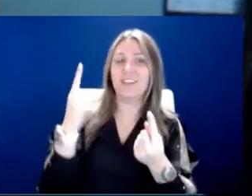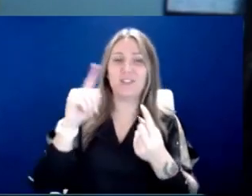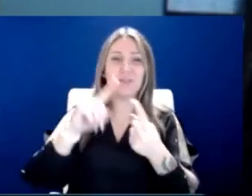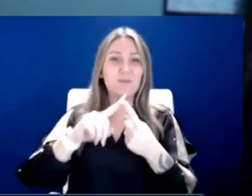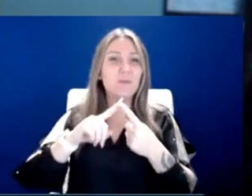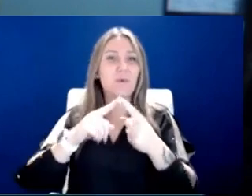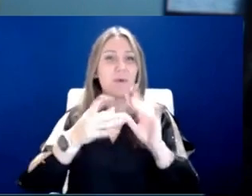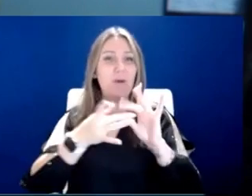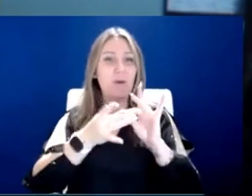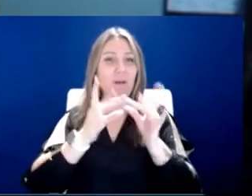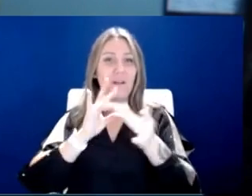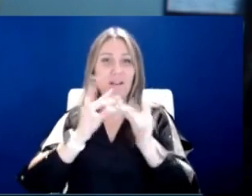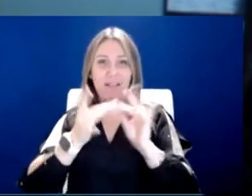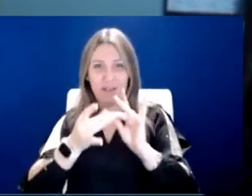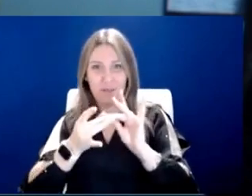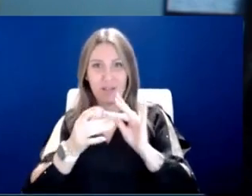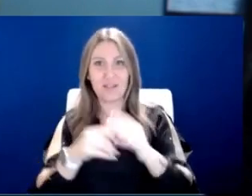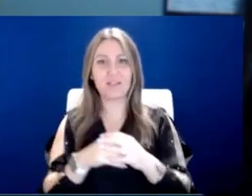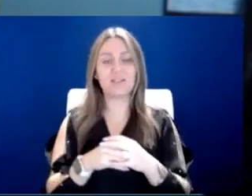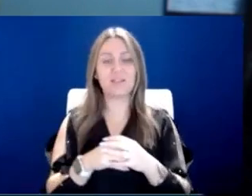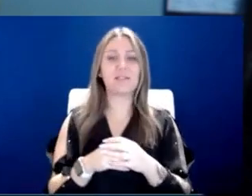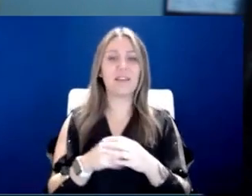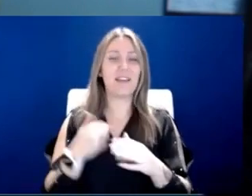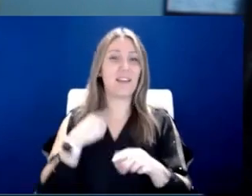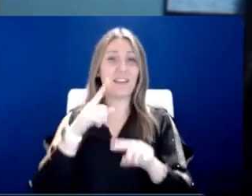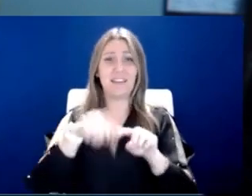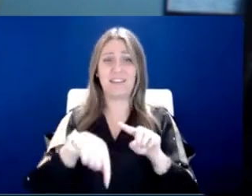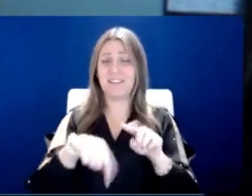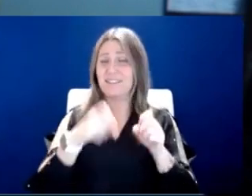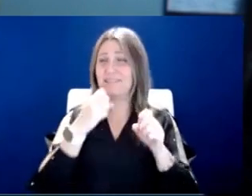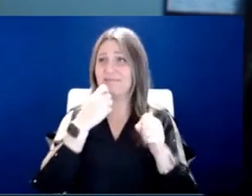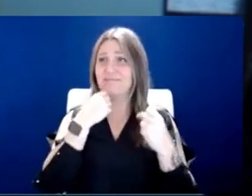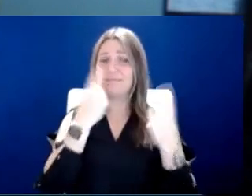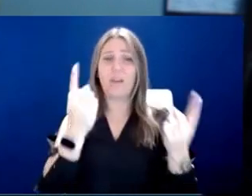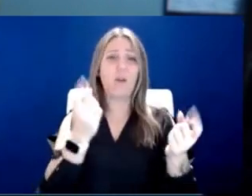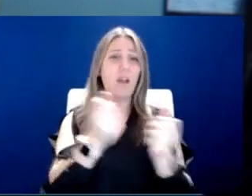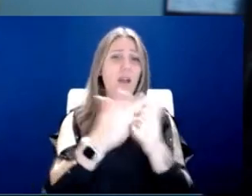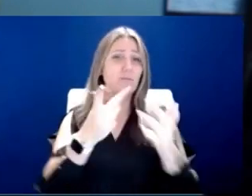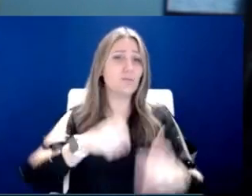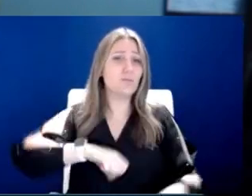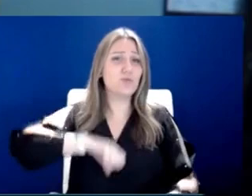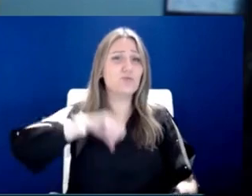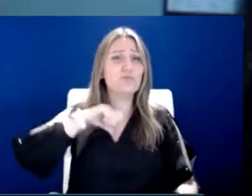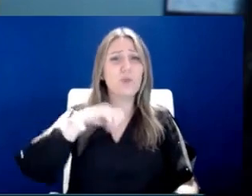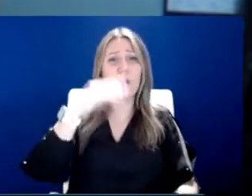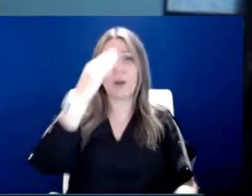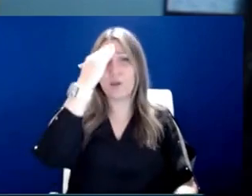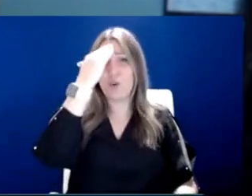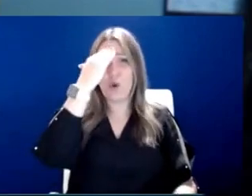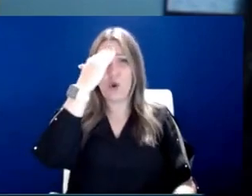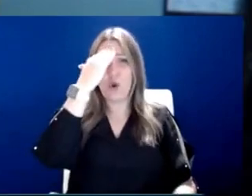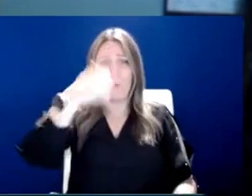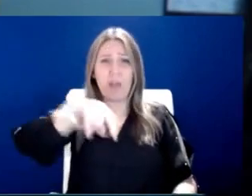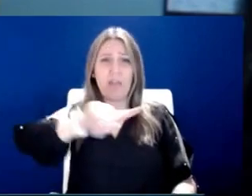I can't tell you how much pride I take in knowing what they've been through and seeing